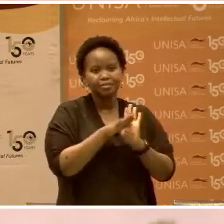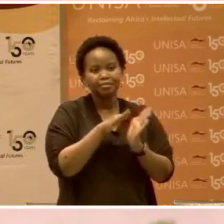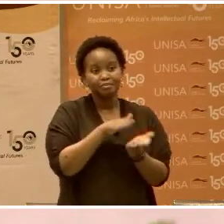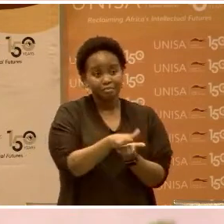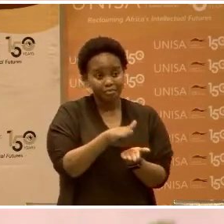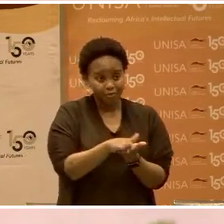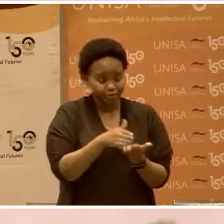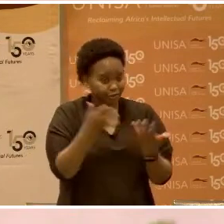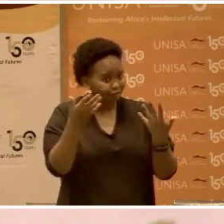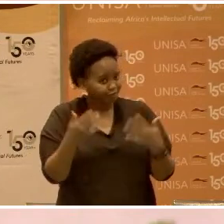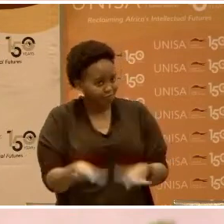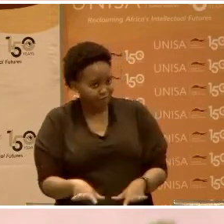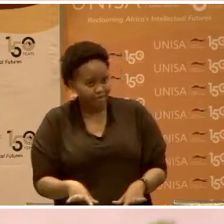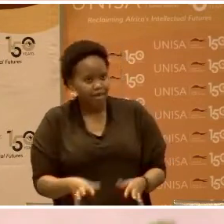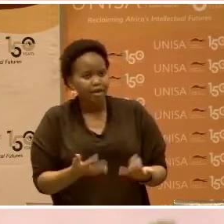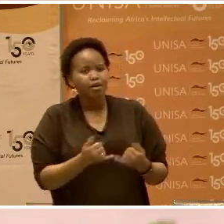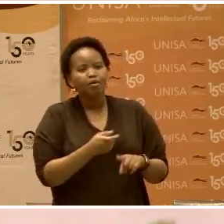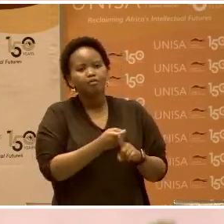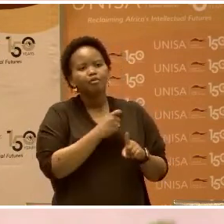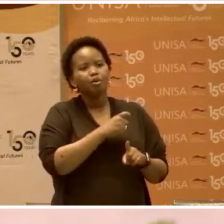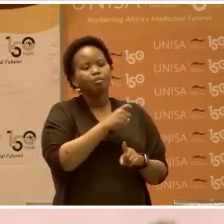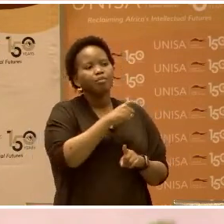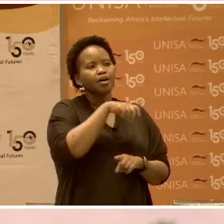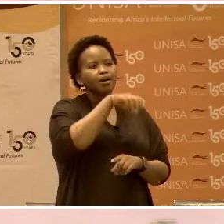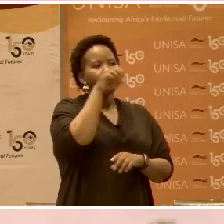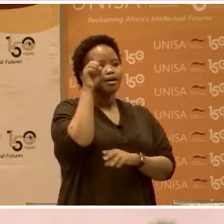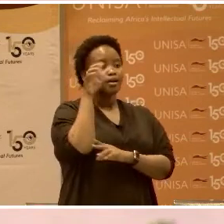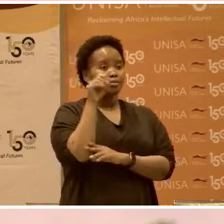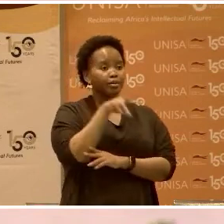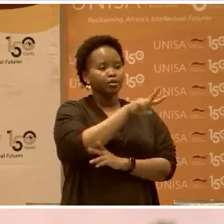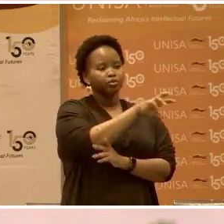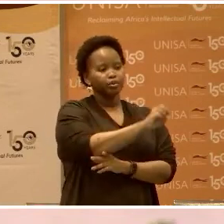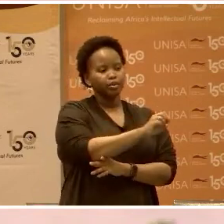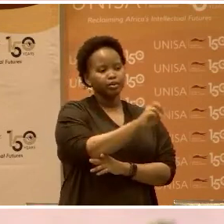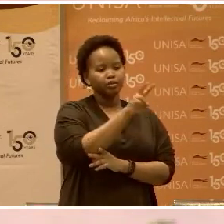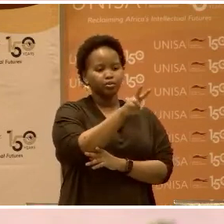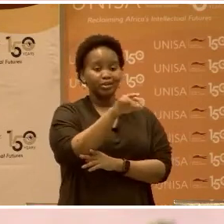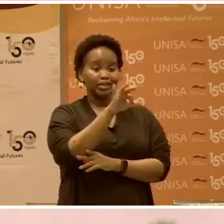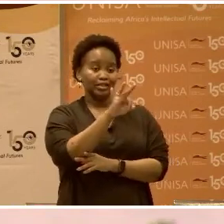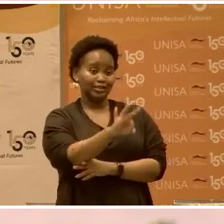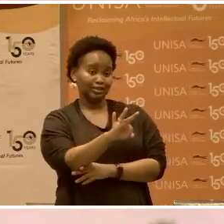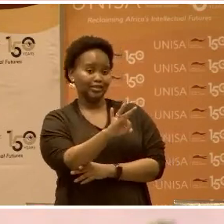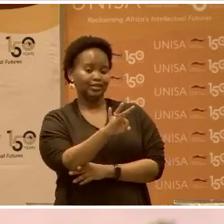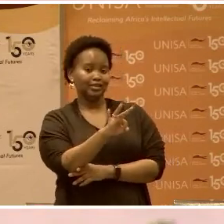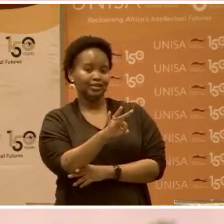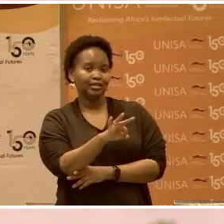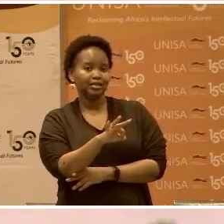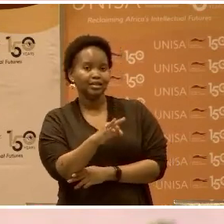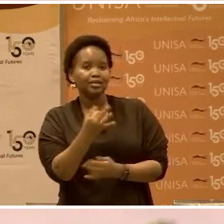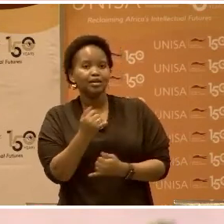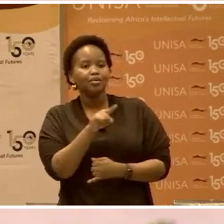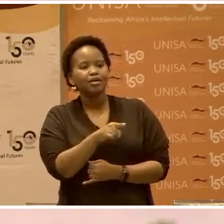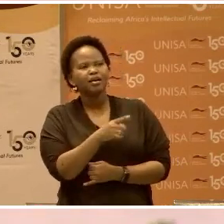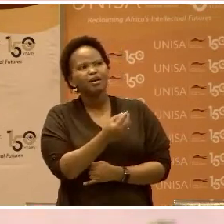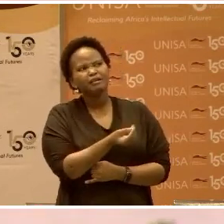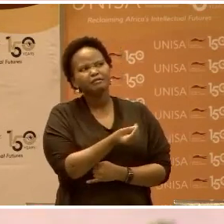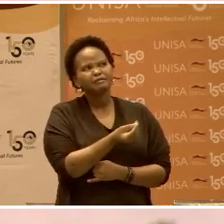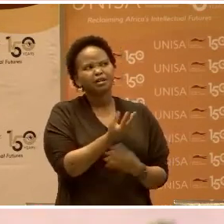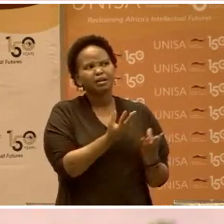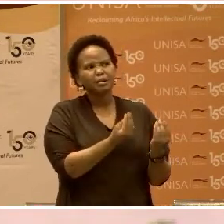April 2023, Prof. Teller is having an H index of 34,